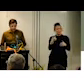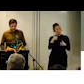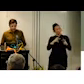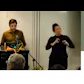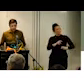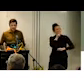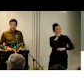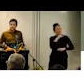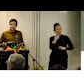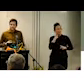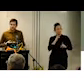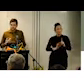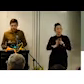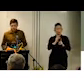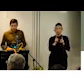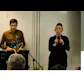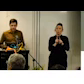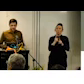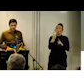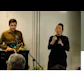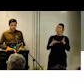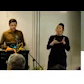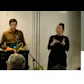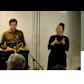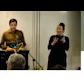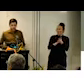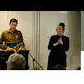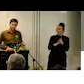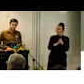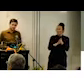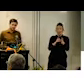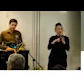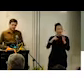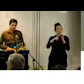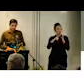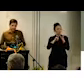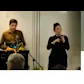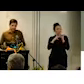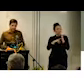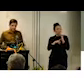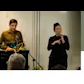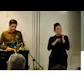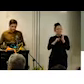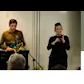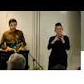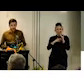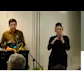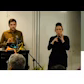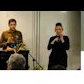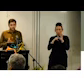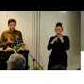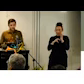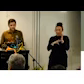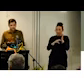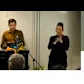this. One technique people have come up with is called acoustic stimulation. And that, how that works is we